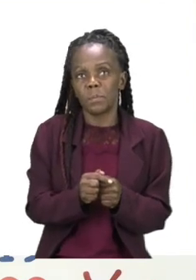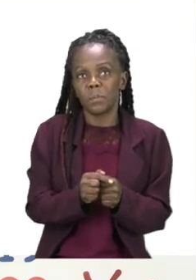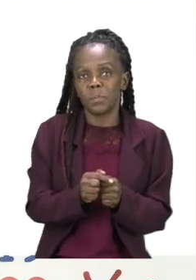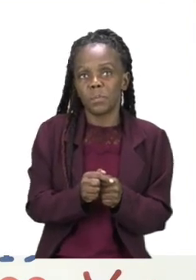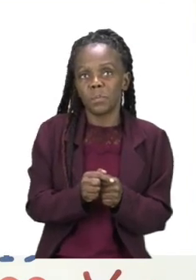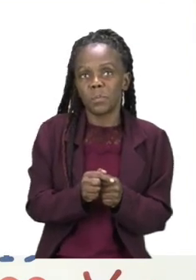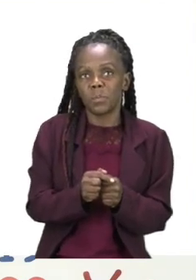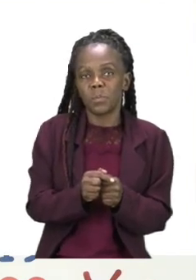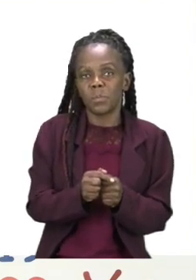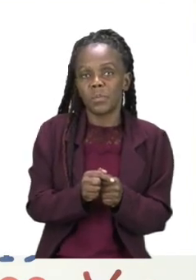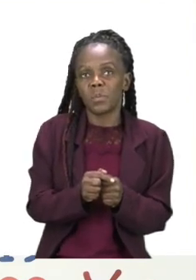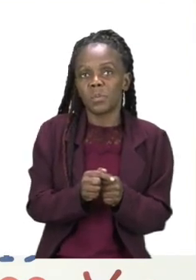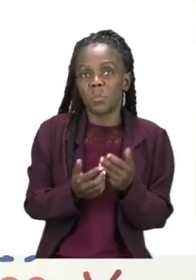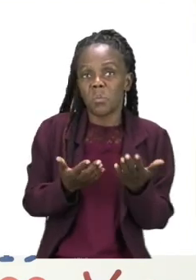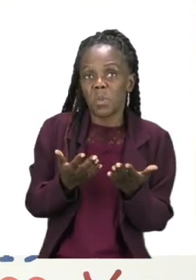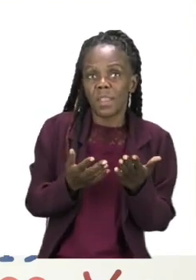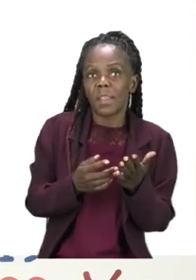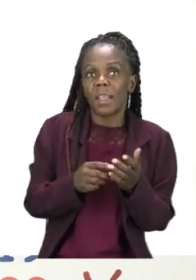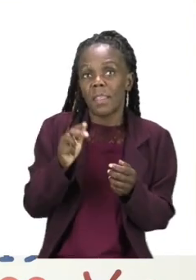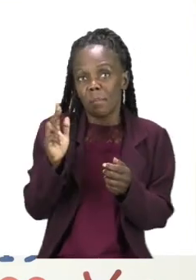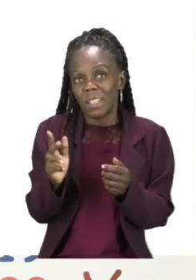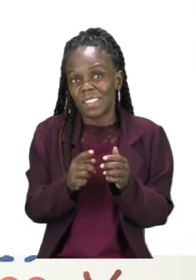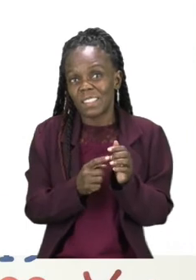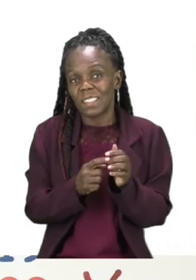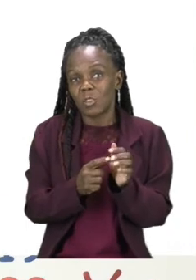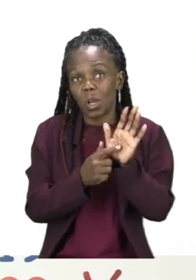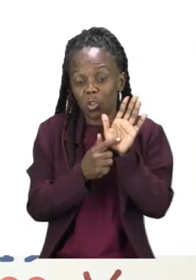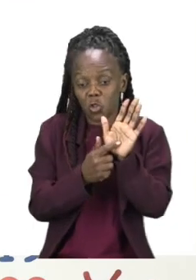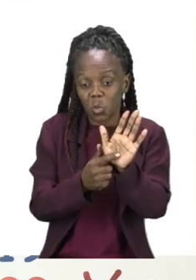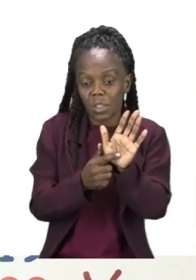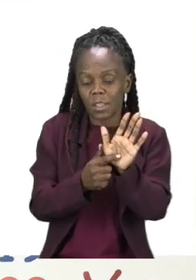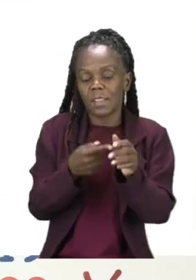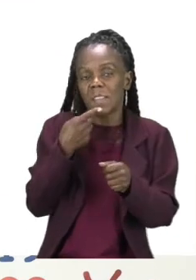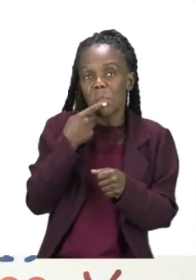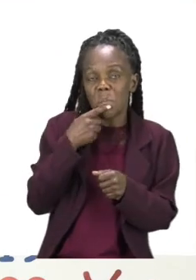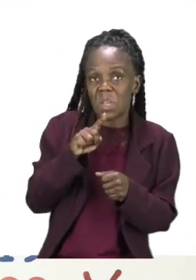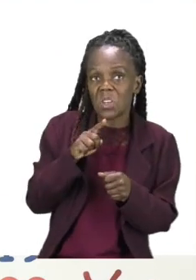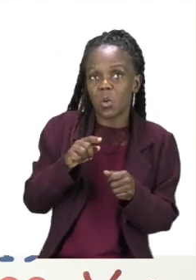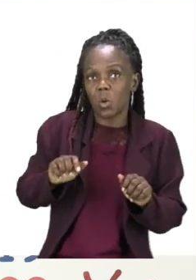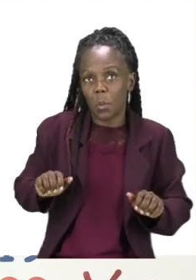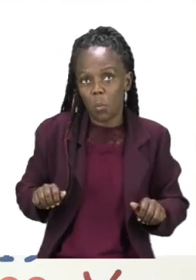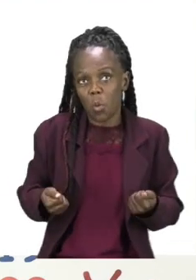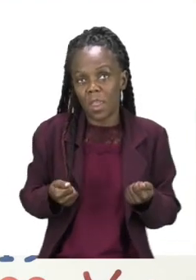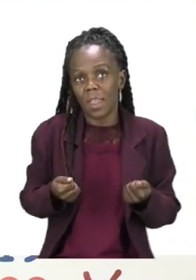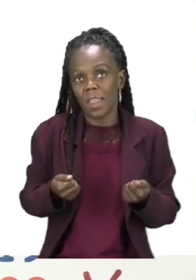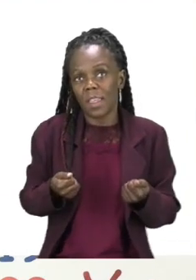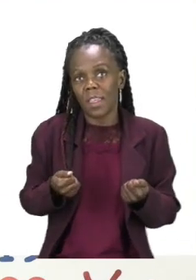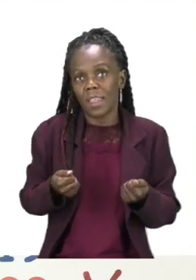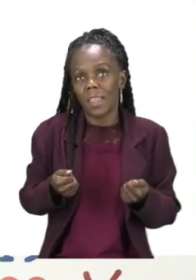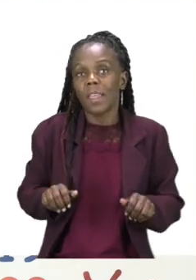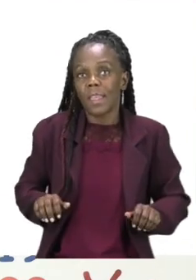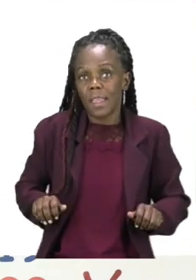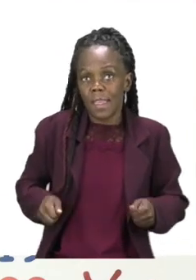If the person we are pointing to is a boy or a man, we point to that boy or man and we